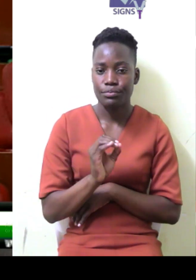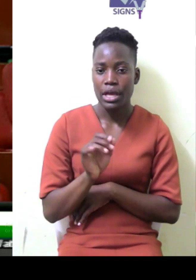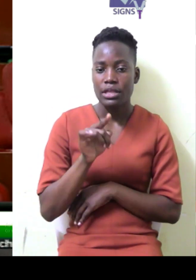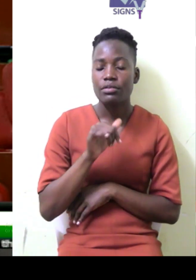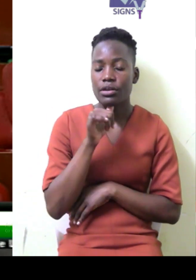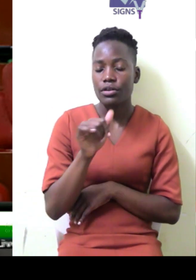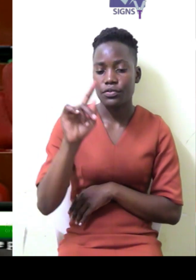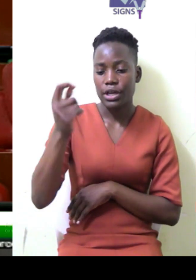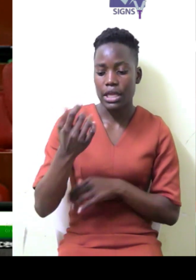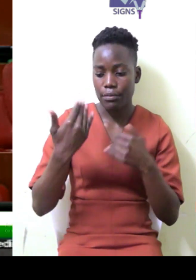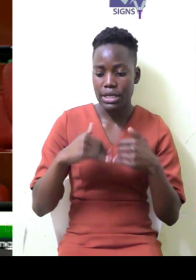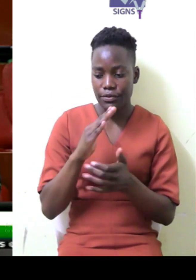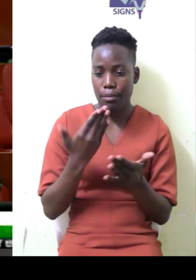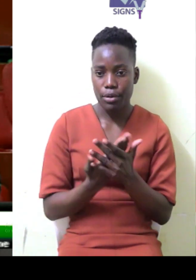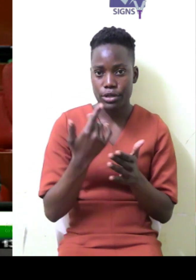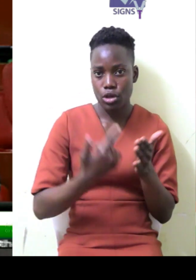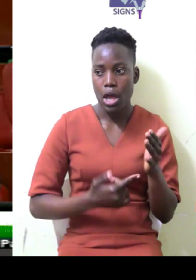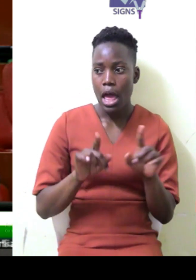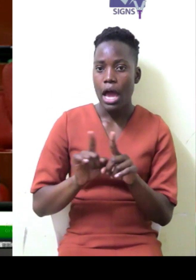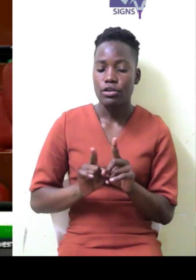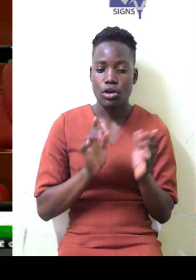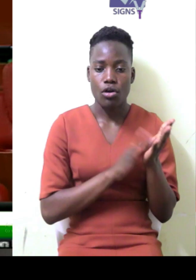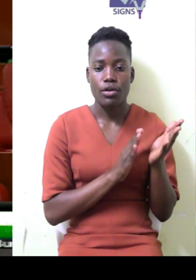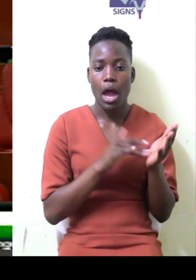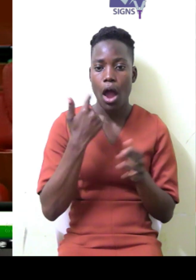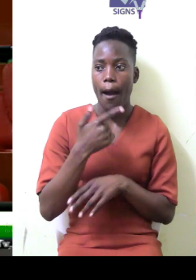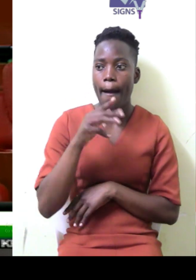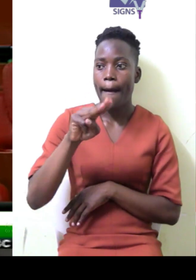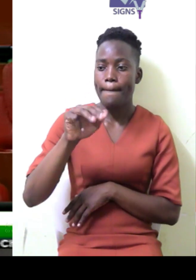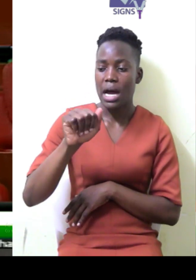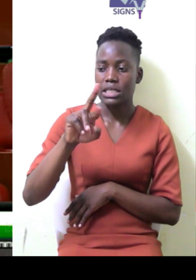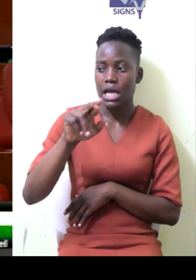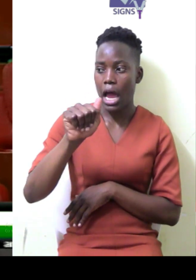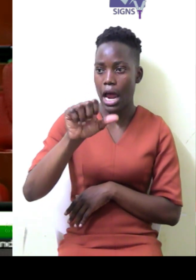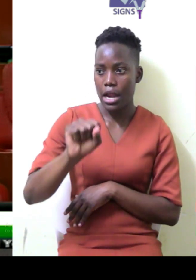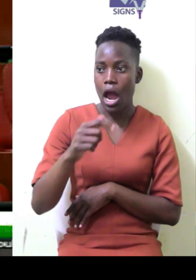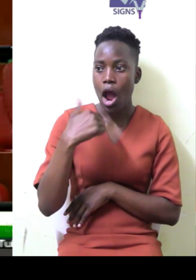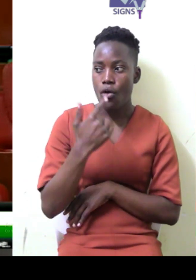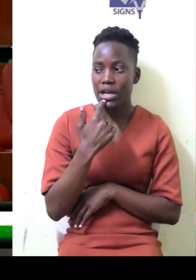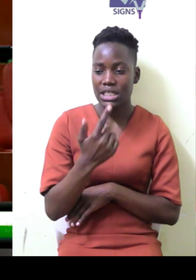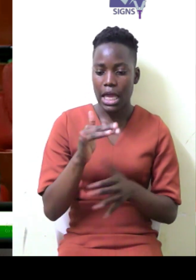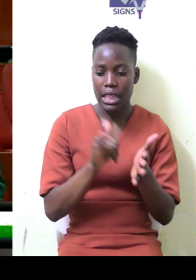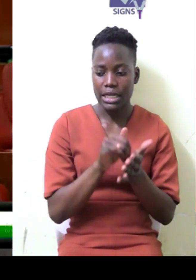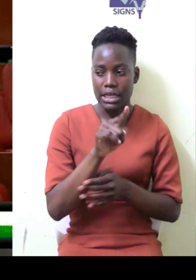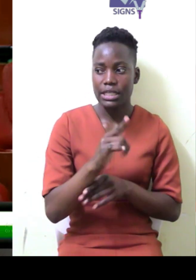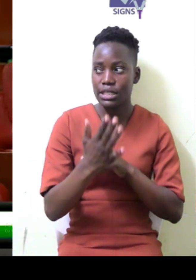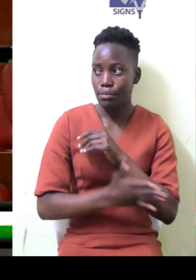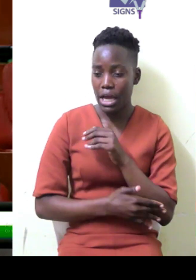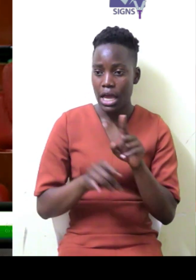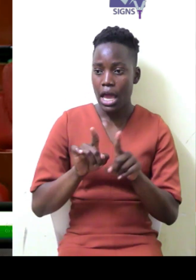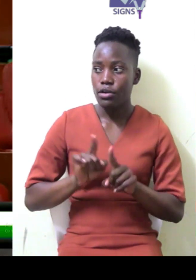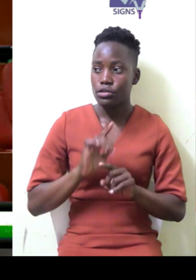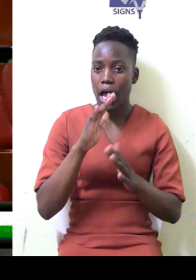this is what I'm proposing. I want to commend Honorable Masara. It's only Honorable Masara who has said, this is bad, I